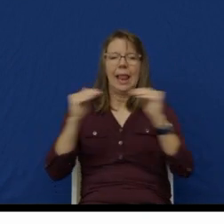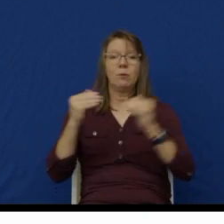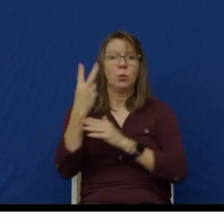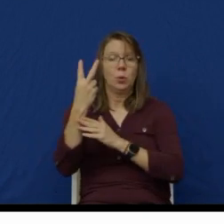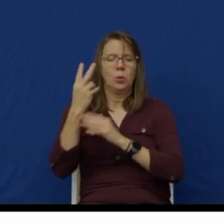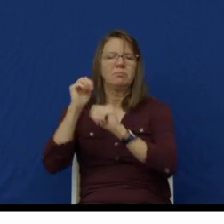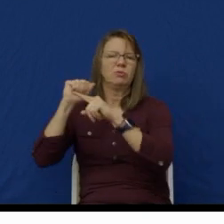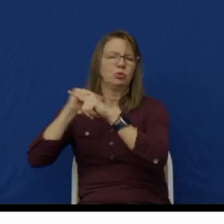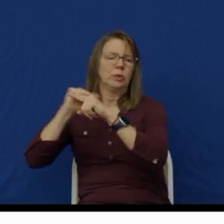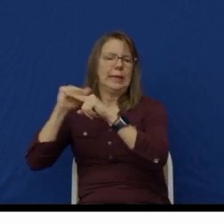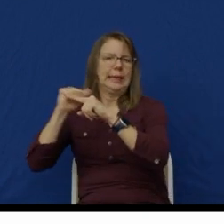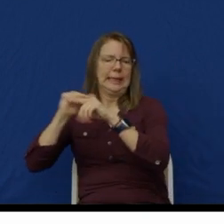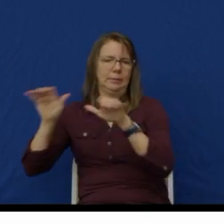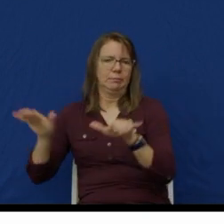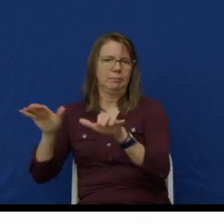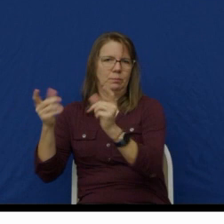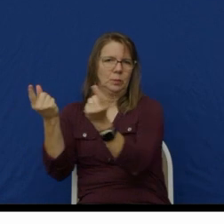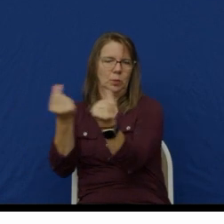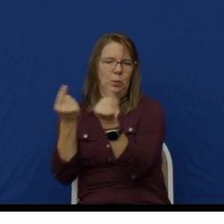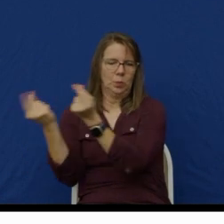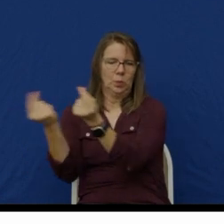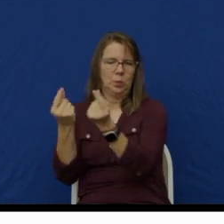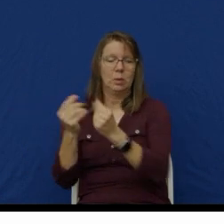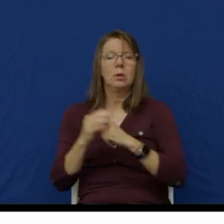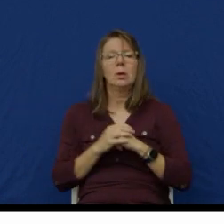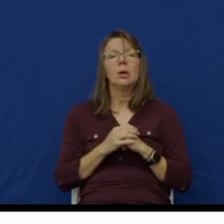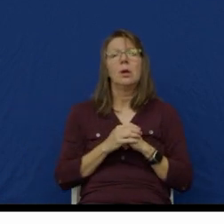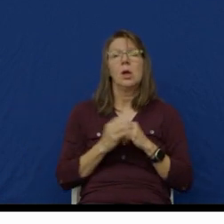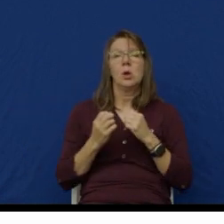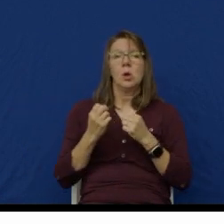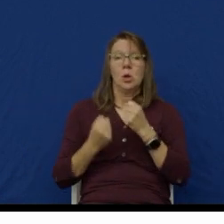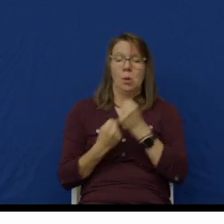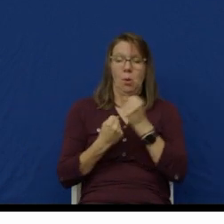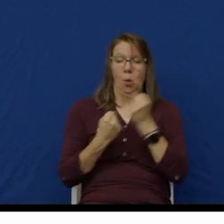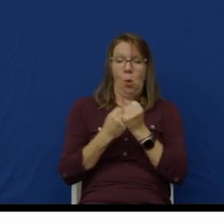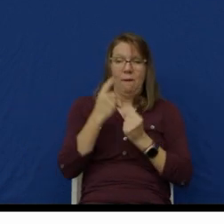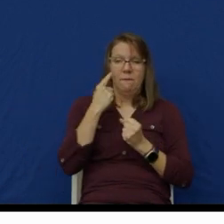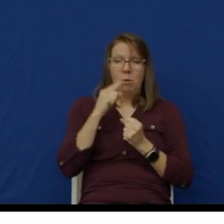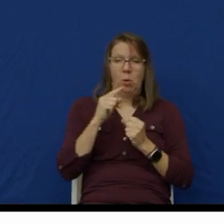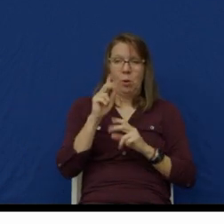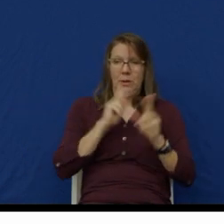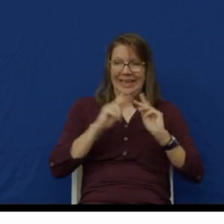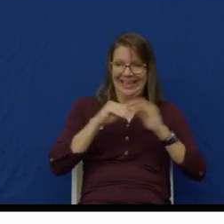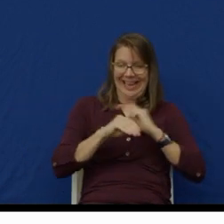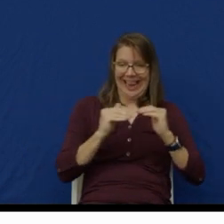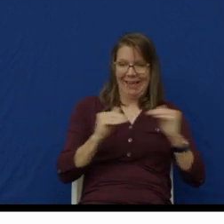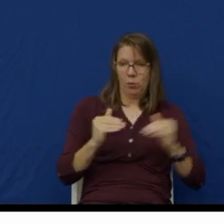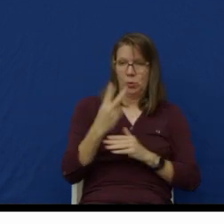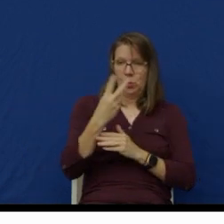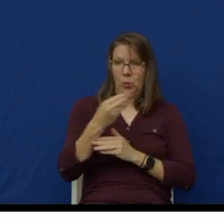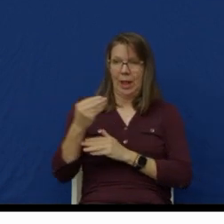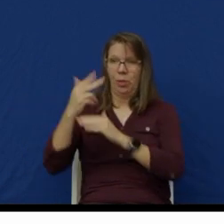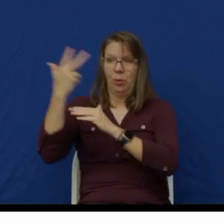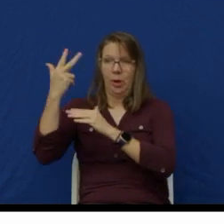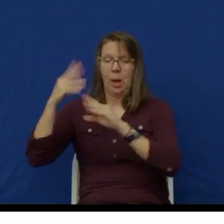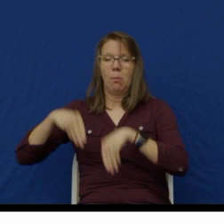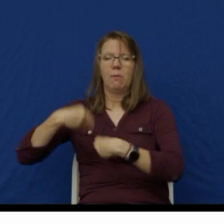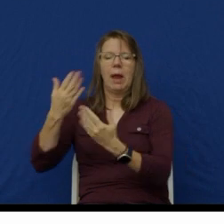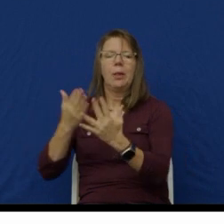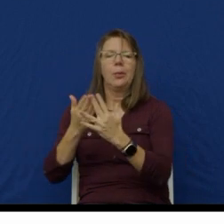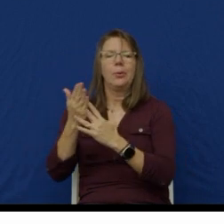activities. Coaching support for participants in Levels 2 and 3 will be provided by training